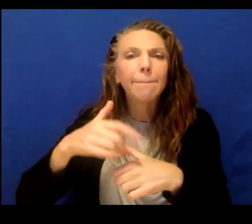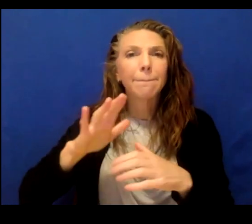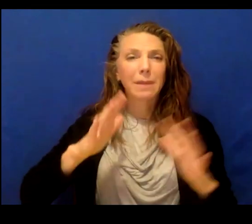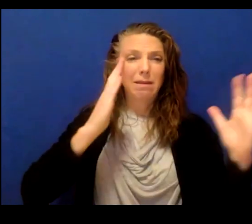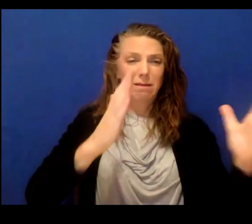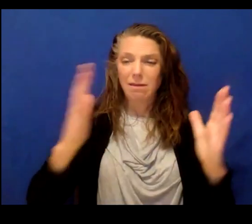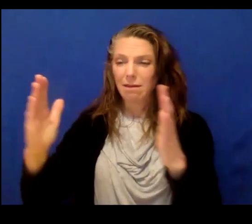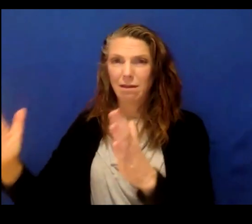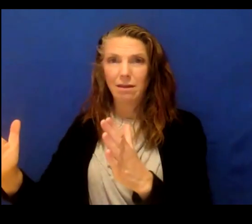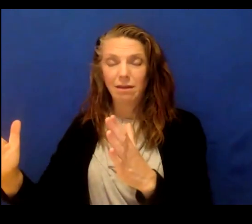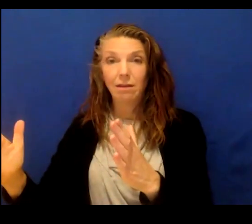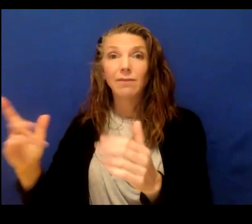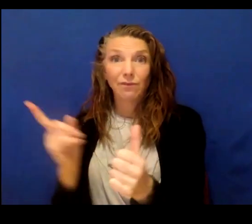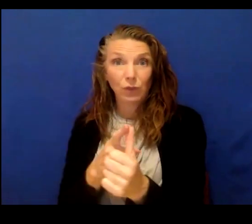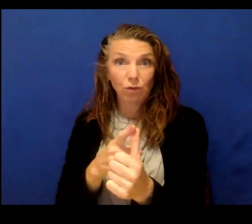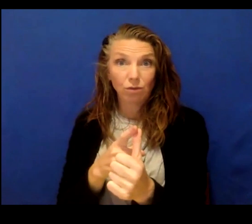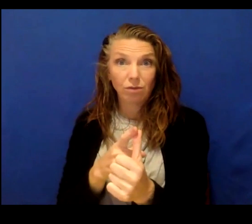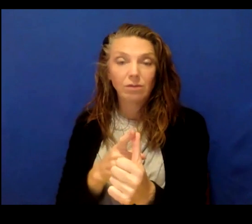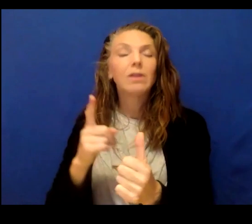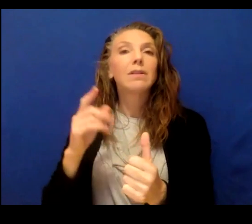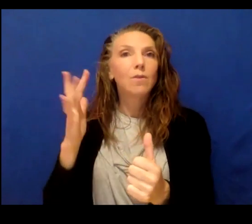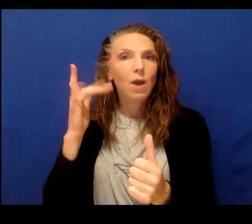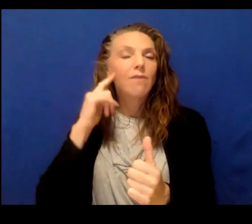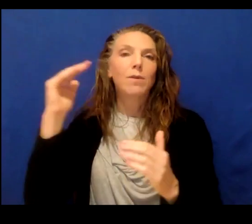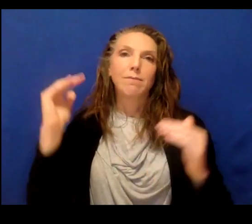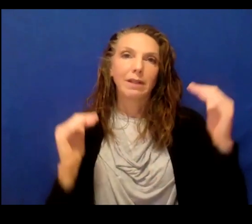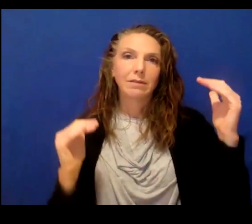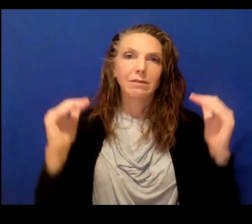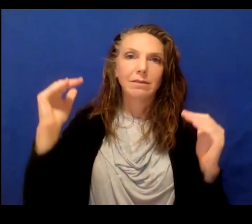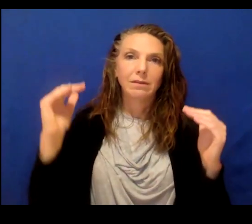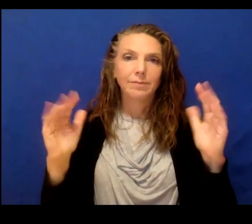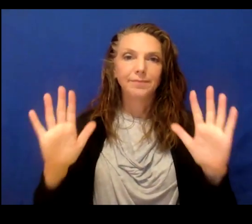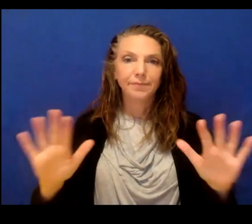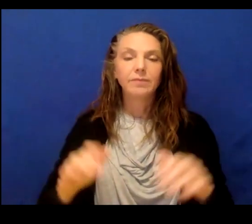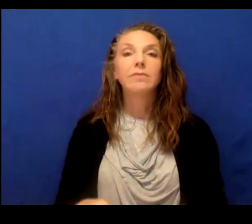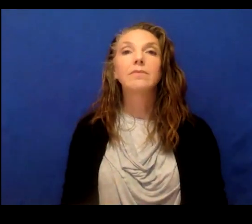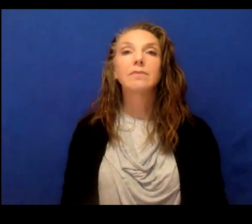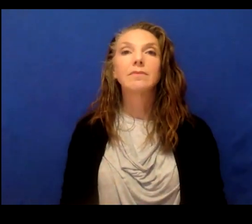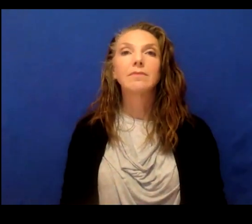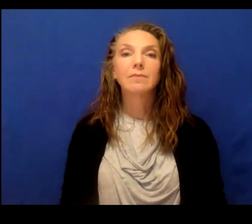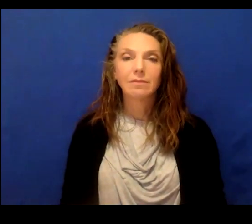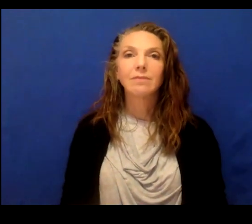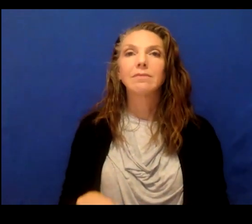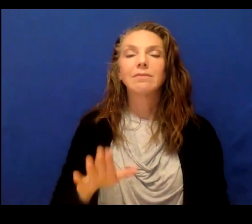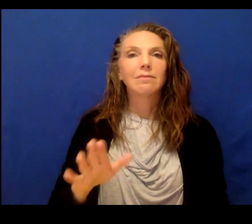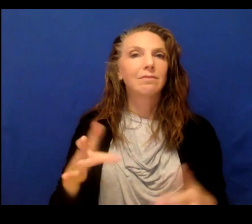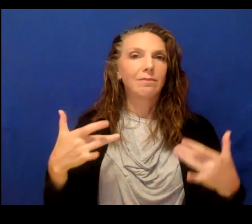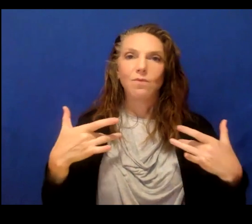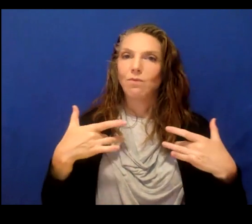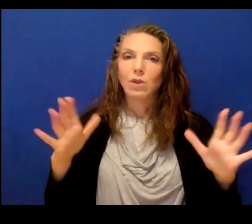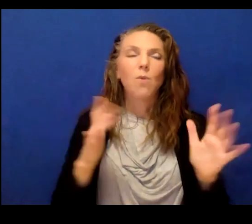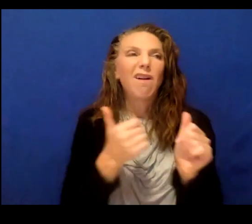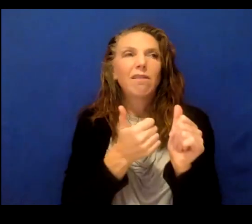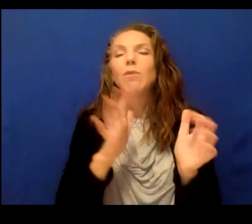you want to think about that first and foremost in terms of balance. So we want to try to avoid the